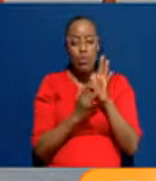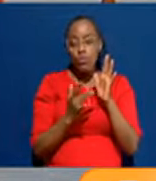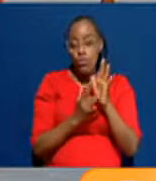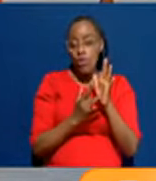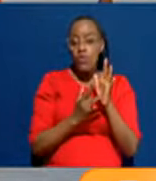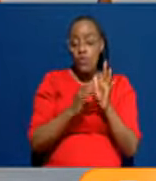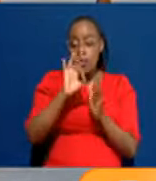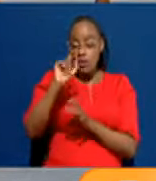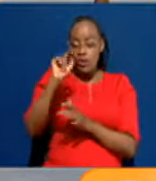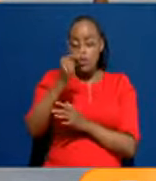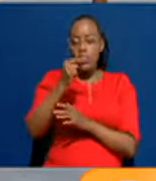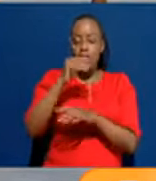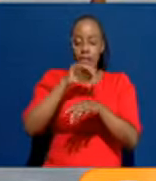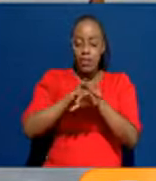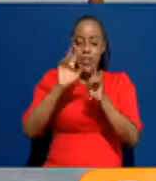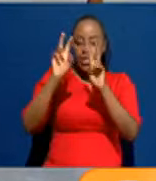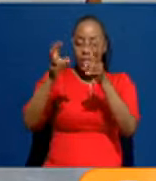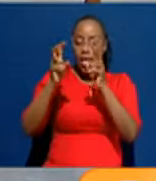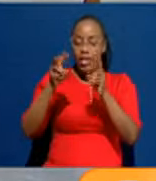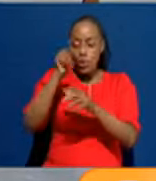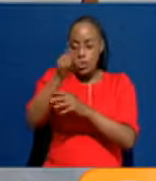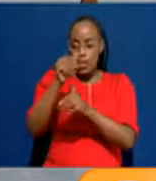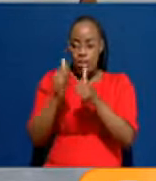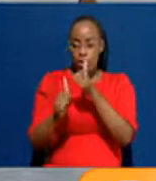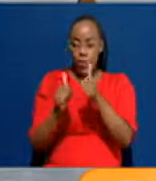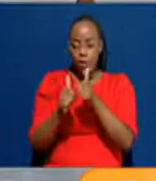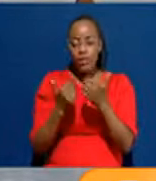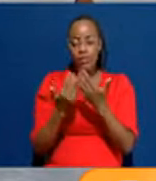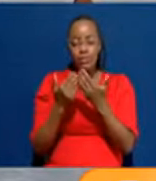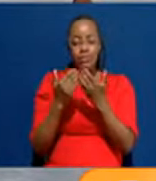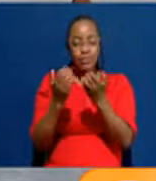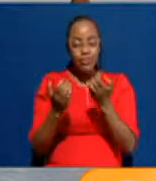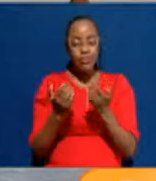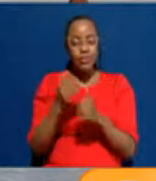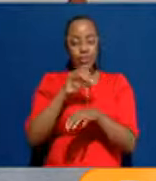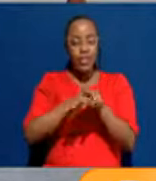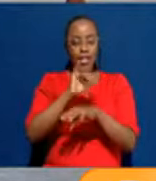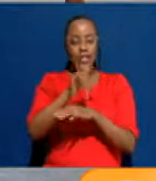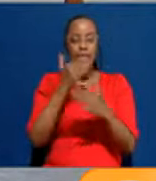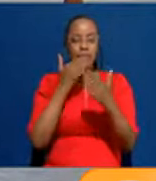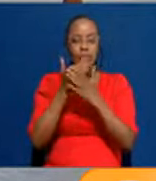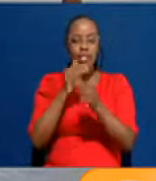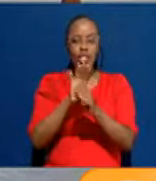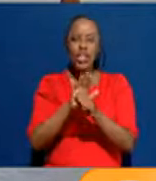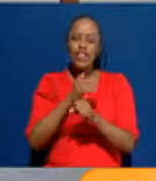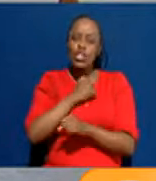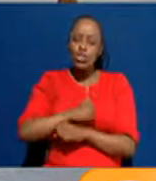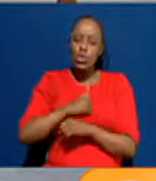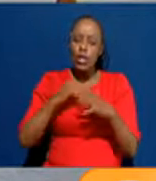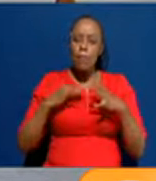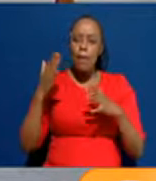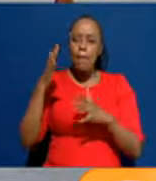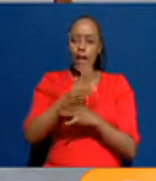that title that she so deserves. Thanks so much, folks. Oh, we're gonna take a break, come